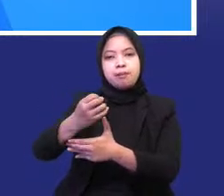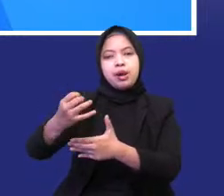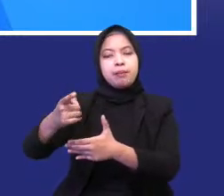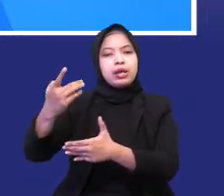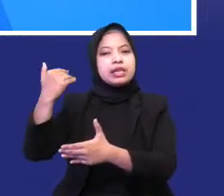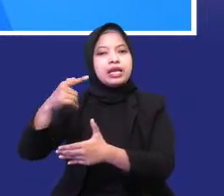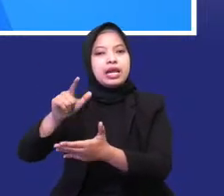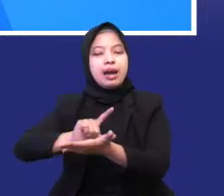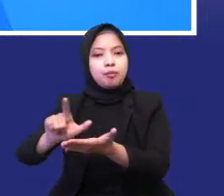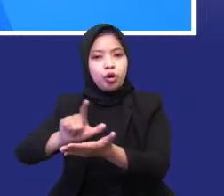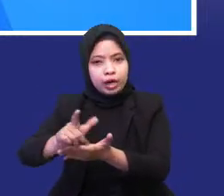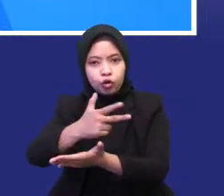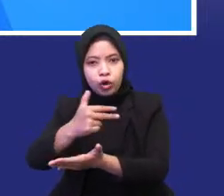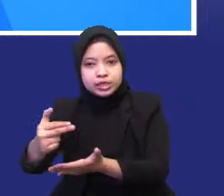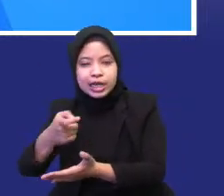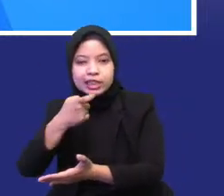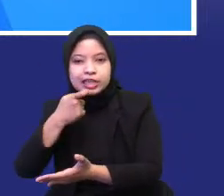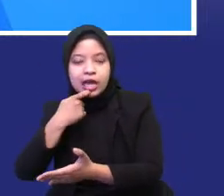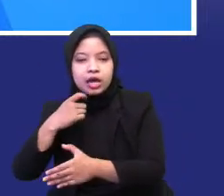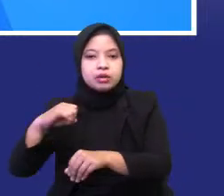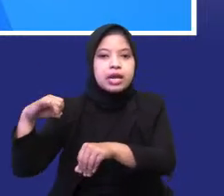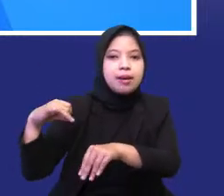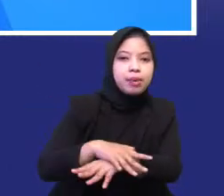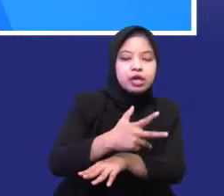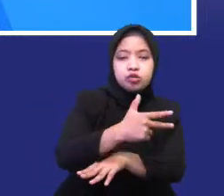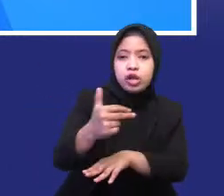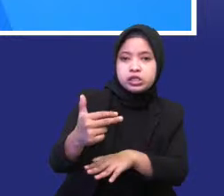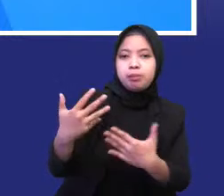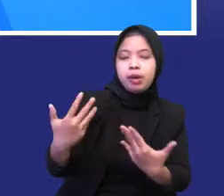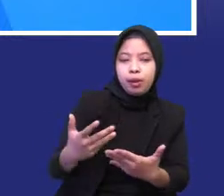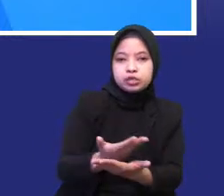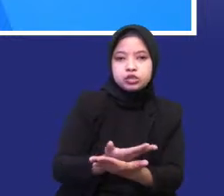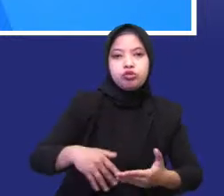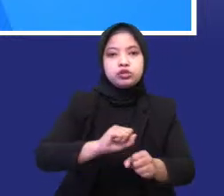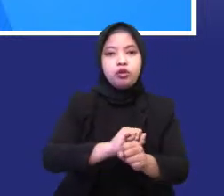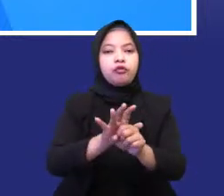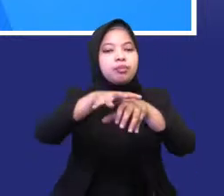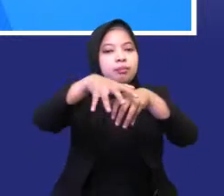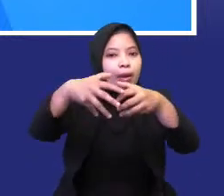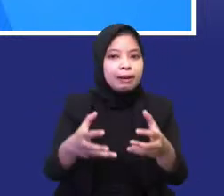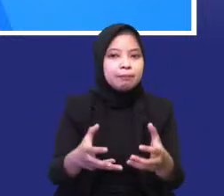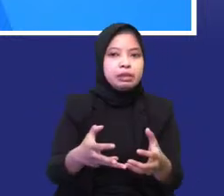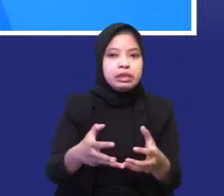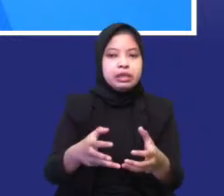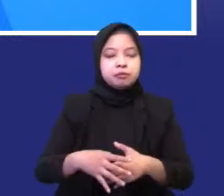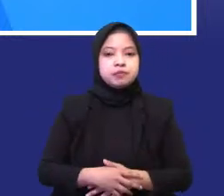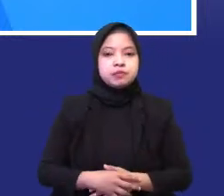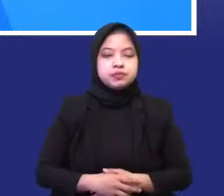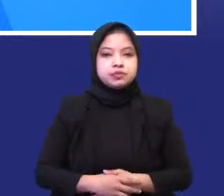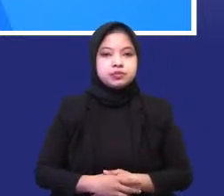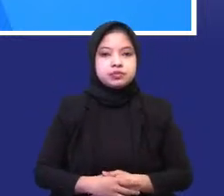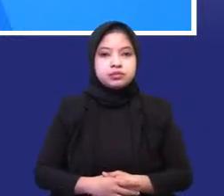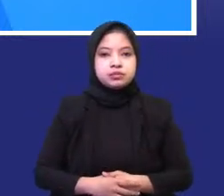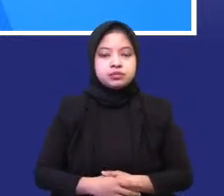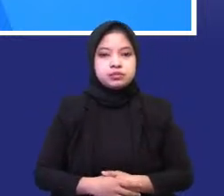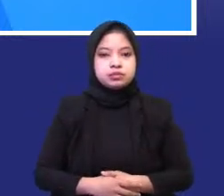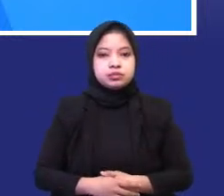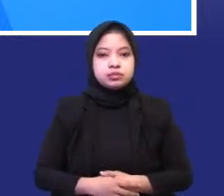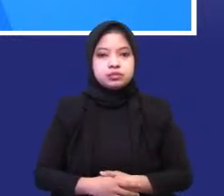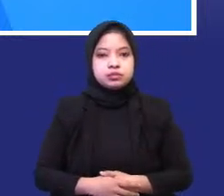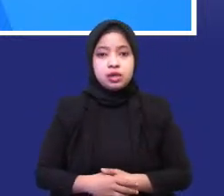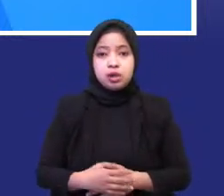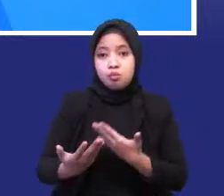the group or raise your hand, since we have a reasonable size group today. So yeah,